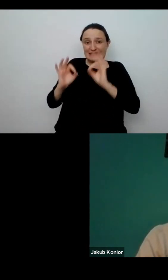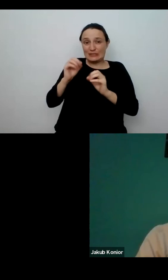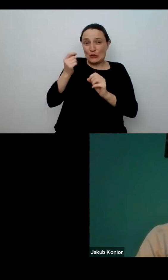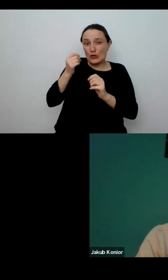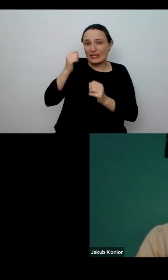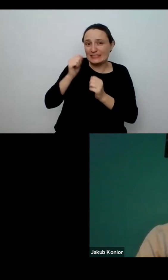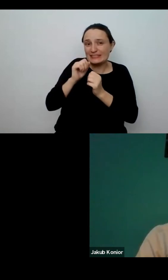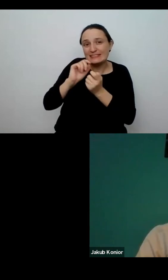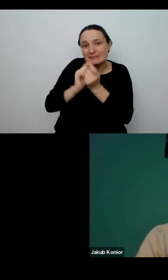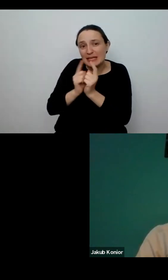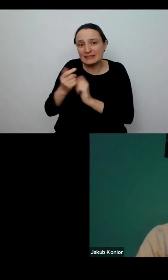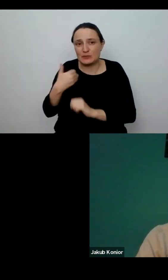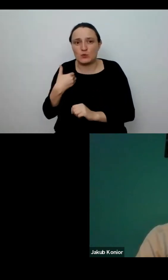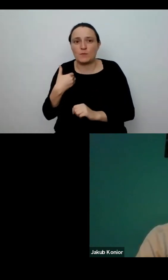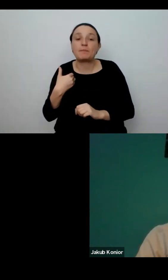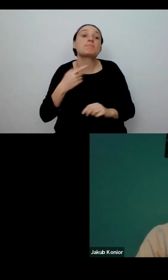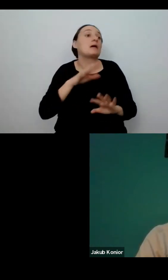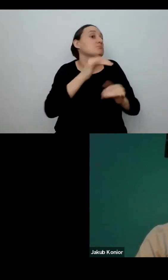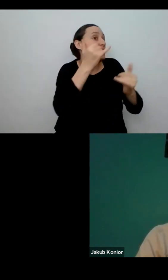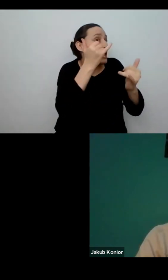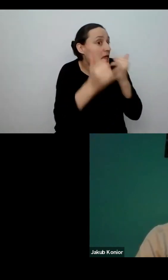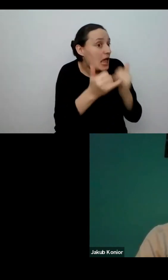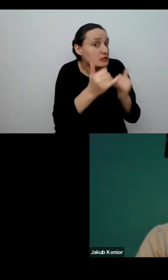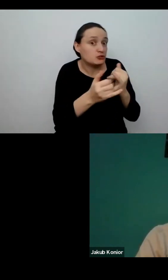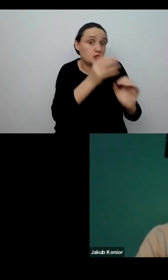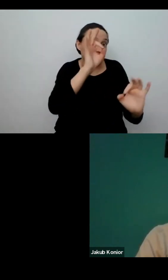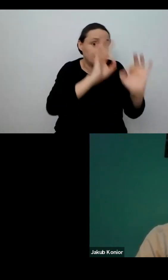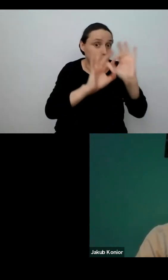If the modernization was good, then sure, it can be seen.